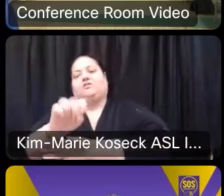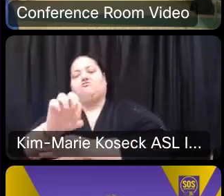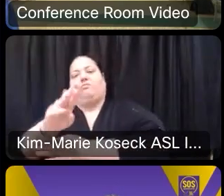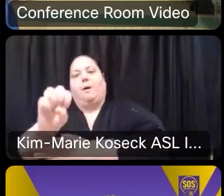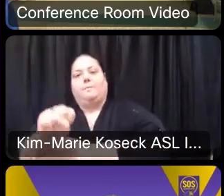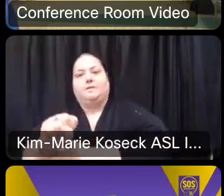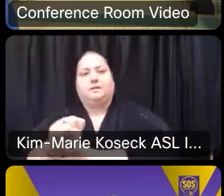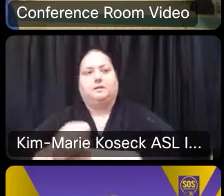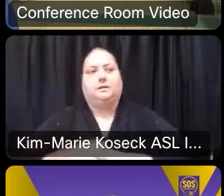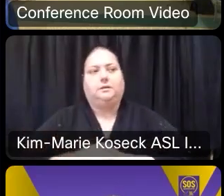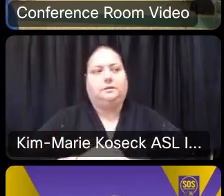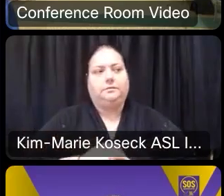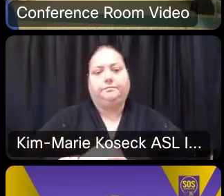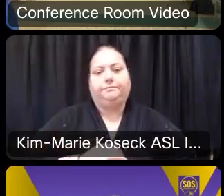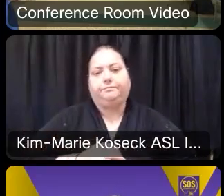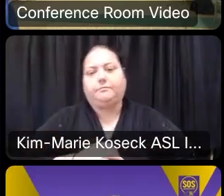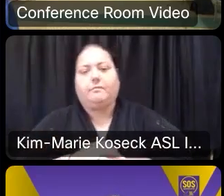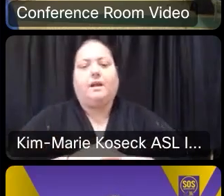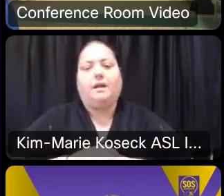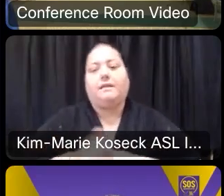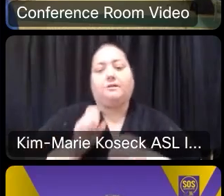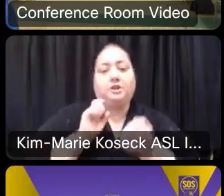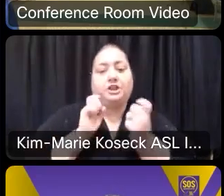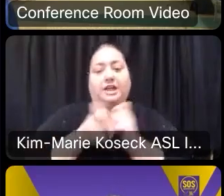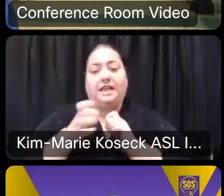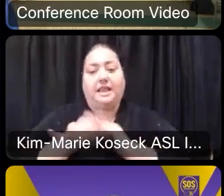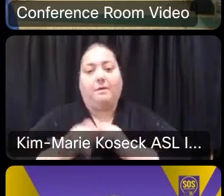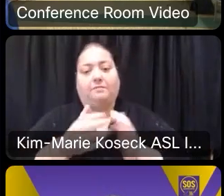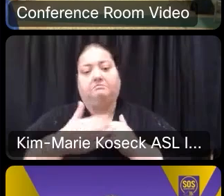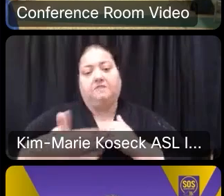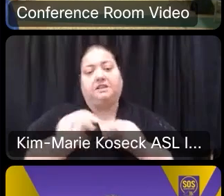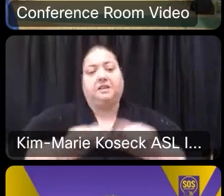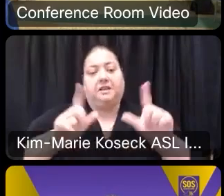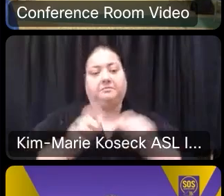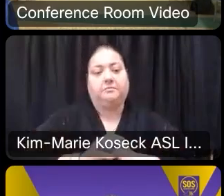But we're working on trying to make some changes around that. So next slide.